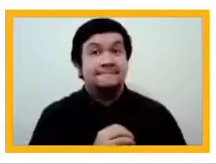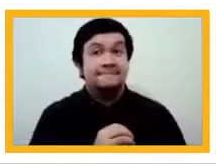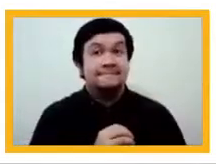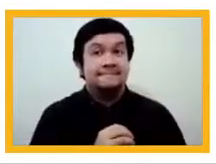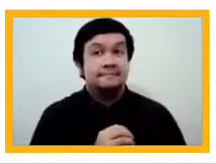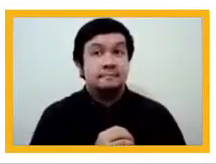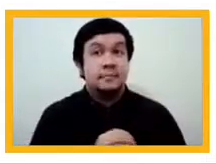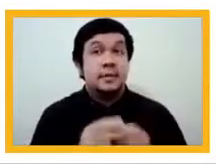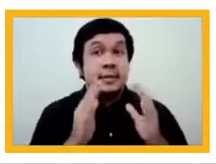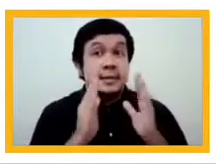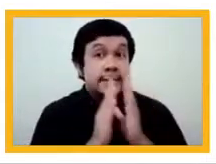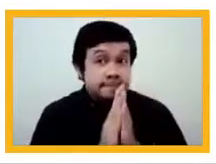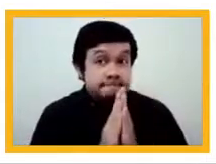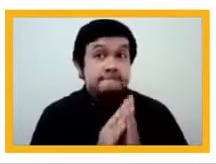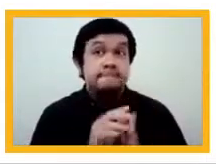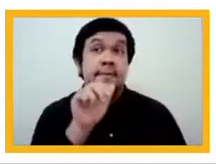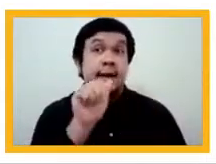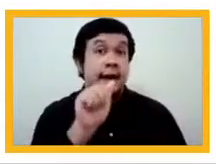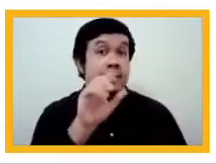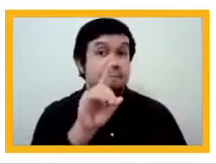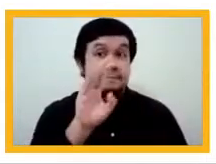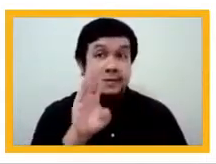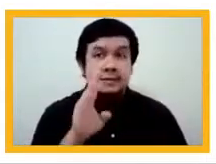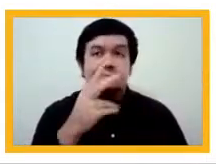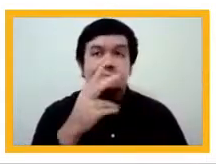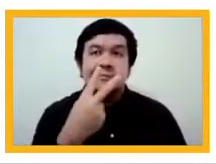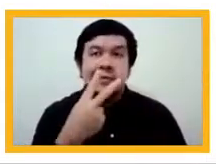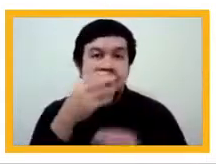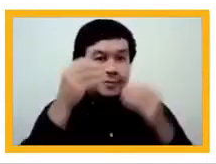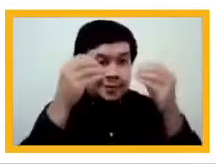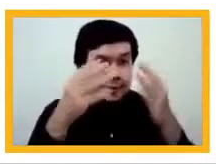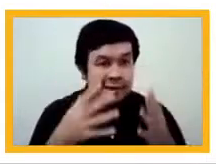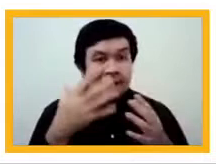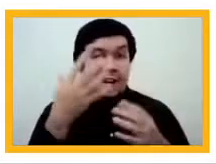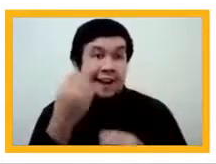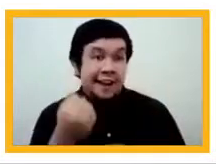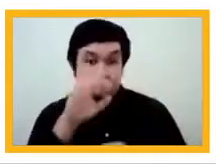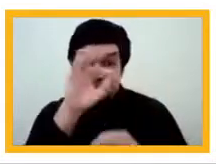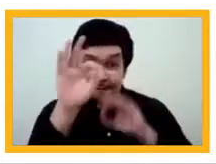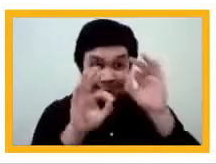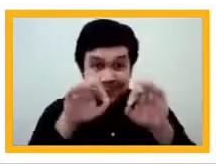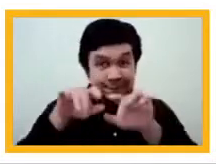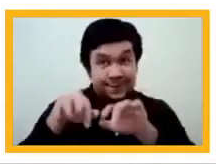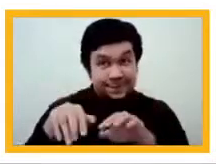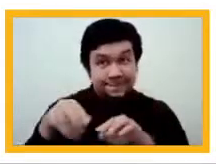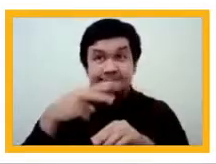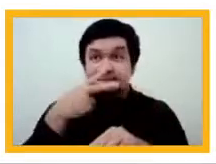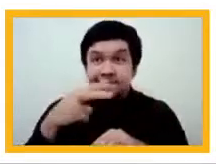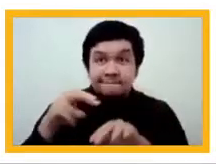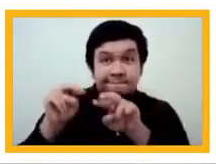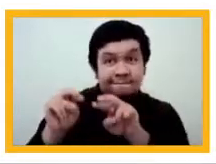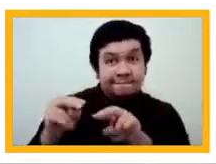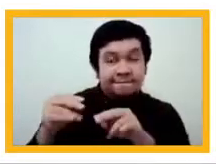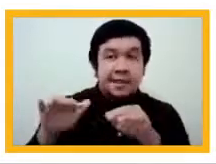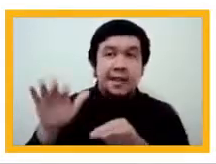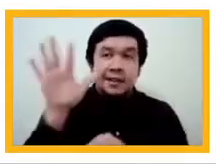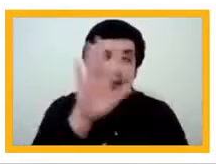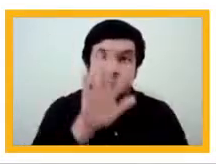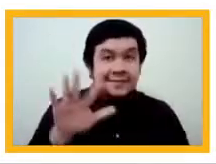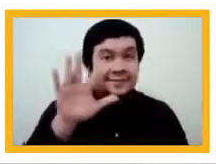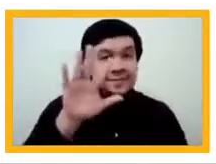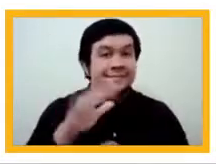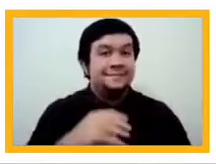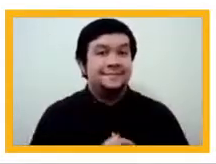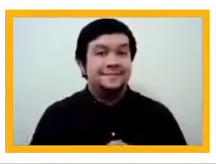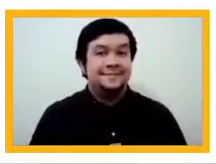their views and reactions and sharing some of the work that they are seeing across the region. So we have here a question from